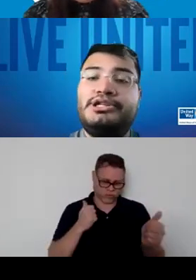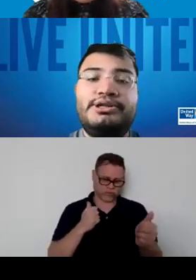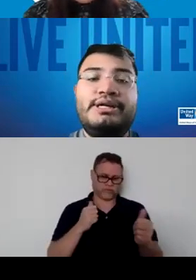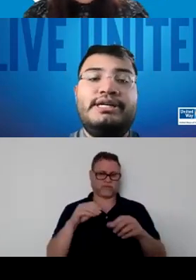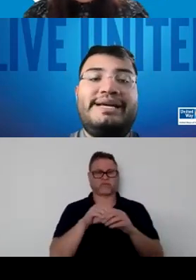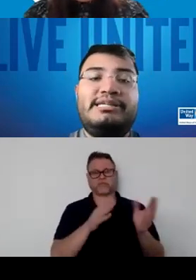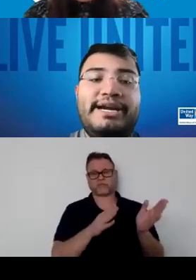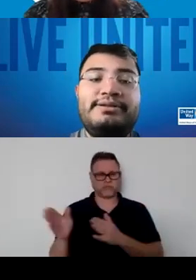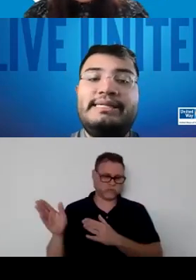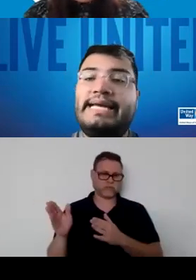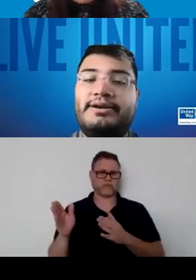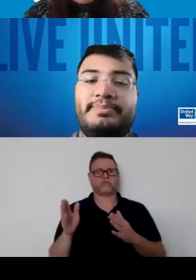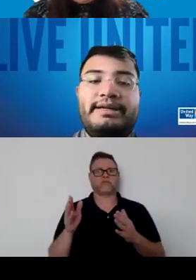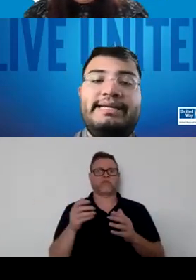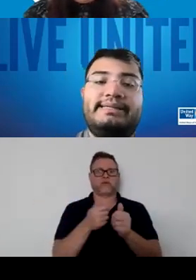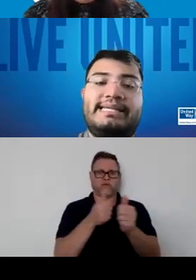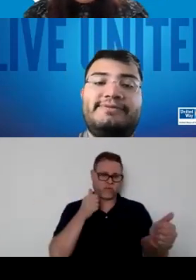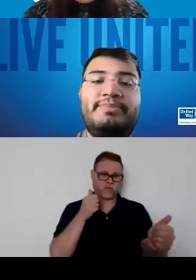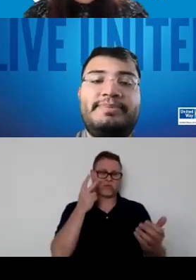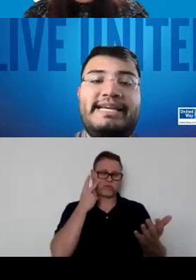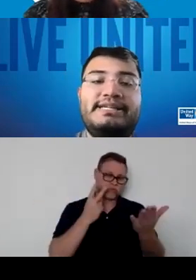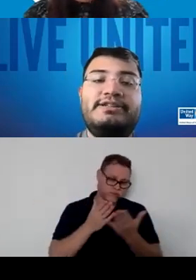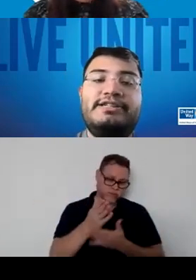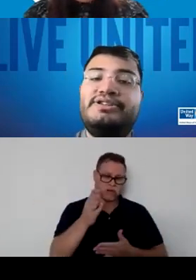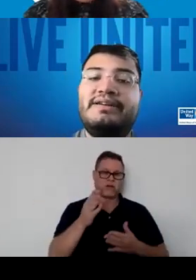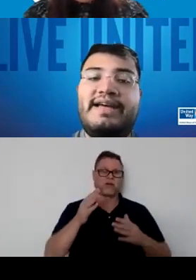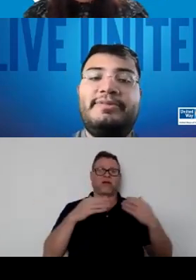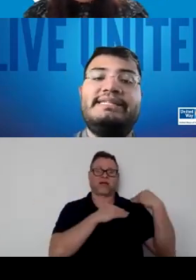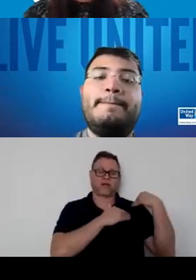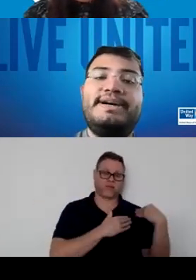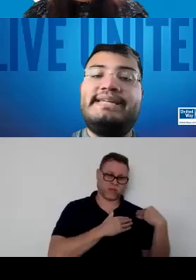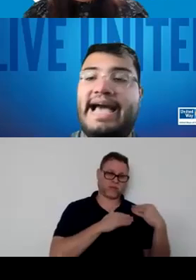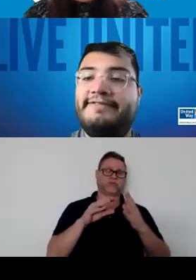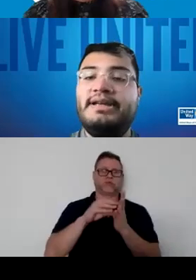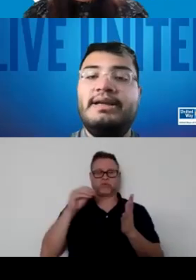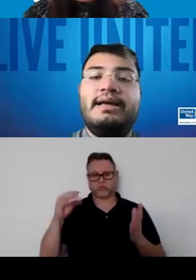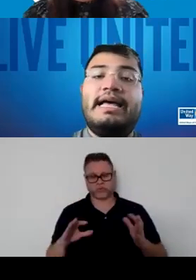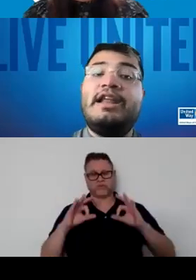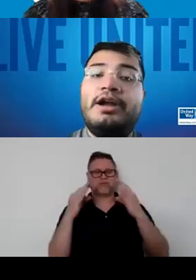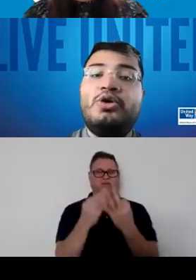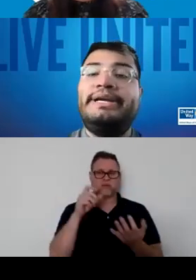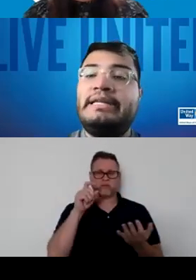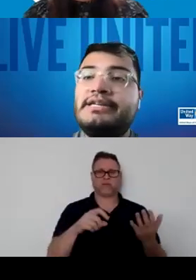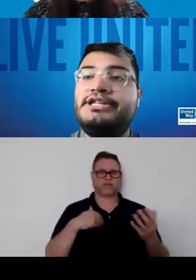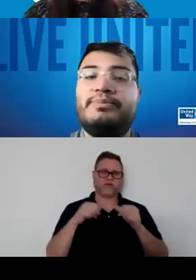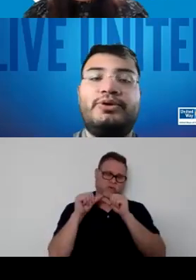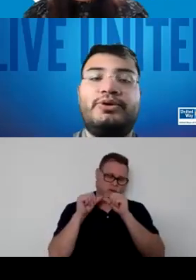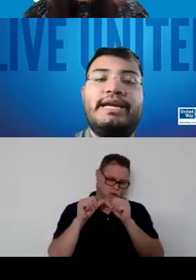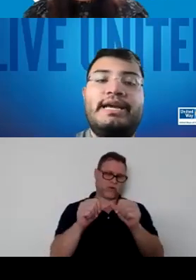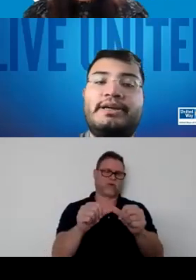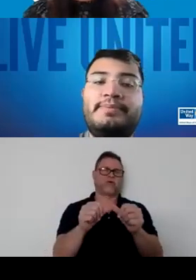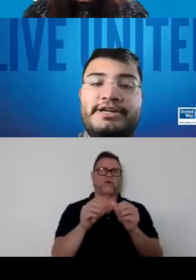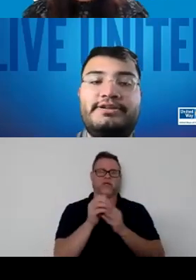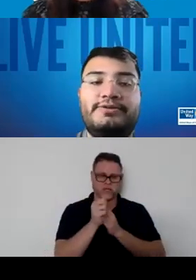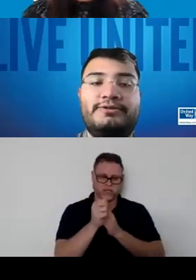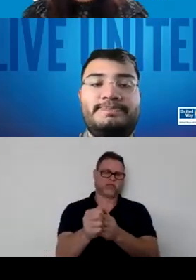to ensure transparency, accountability, and successful implementation, students and families must have an ongoing leadership role in